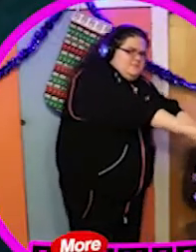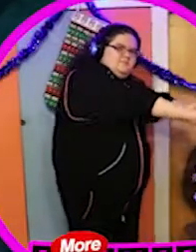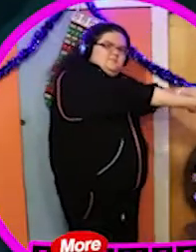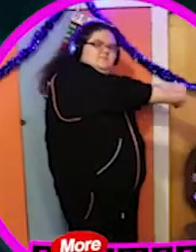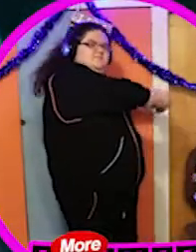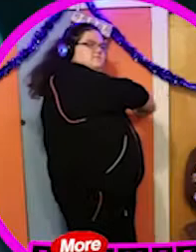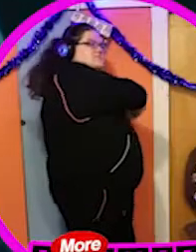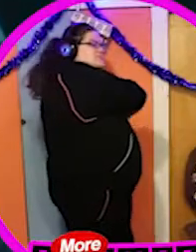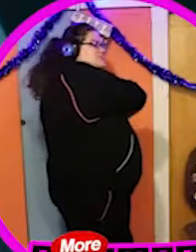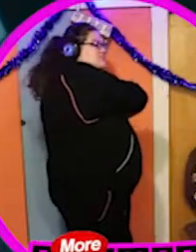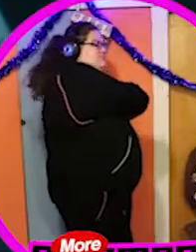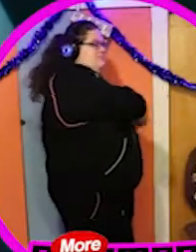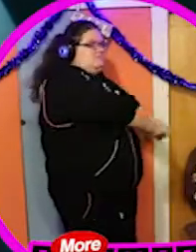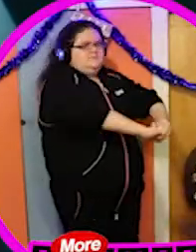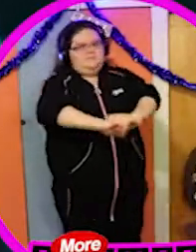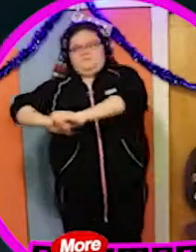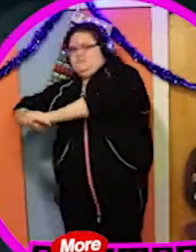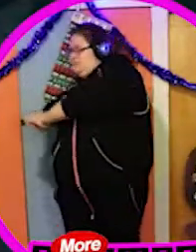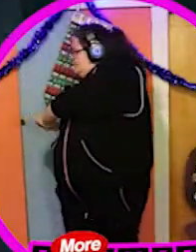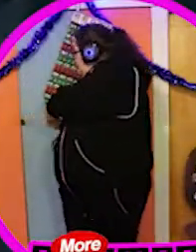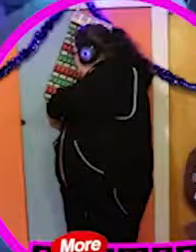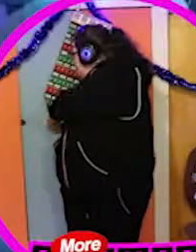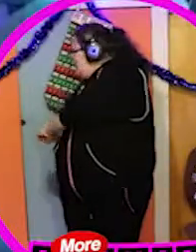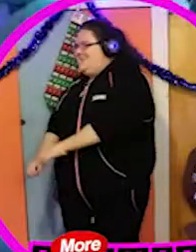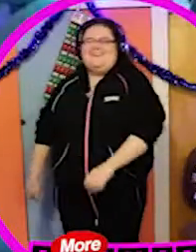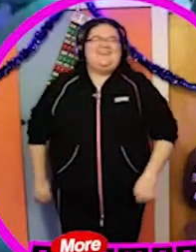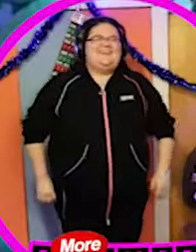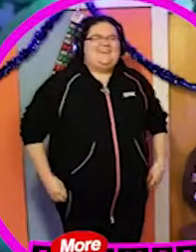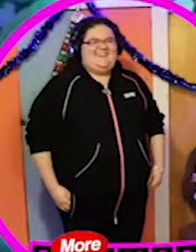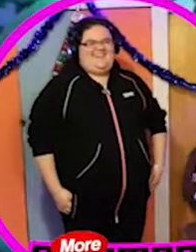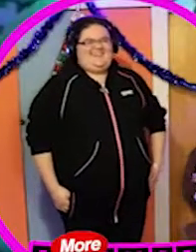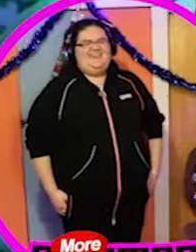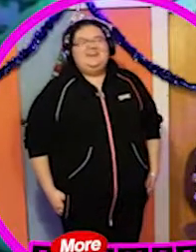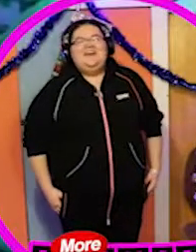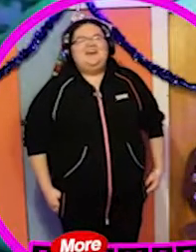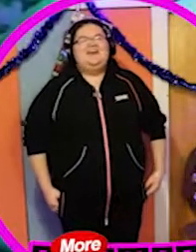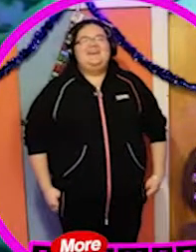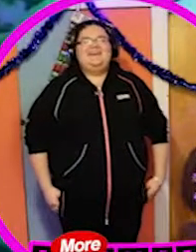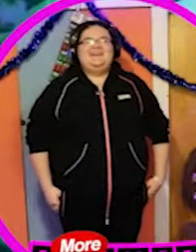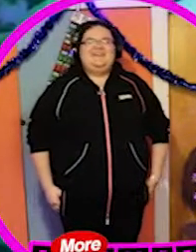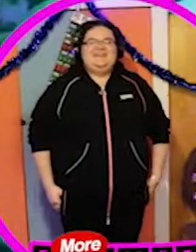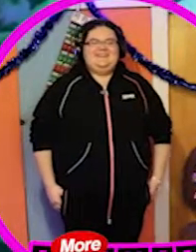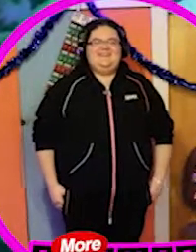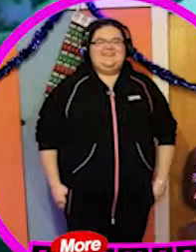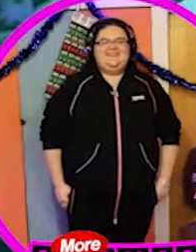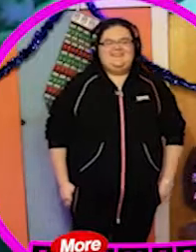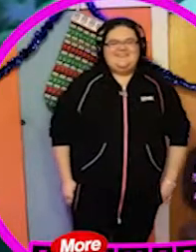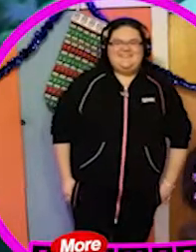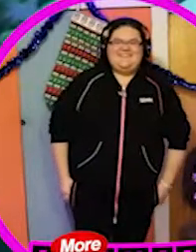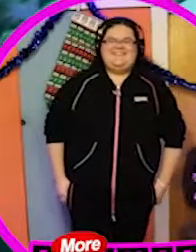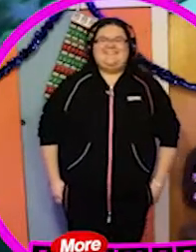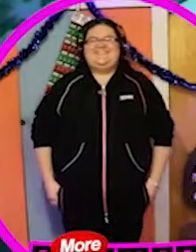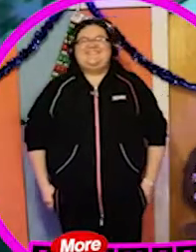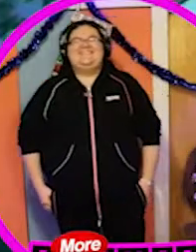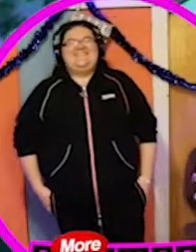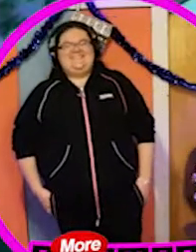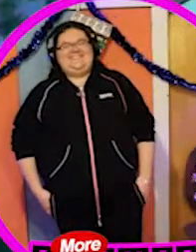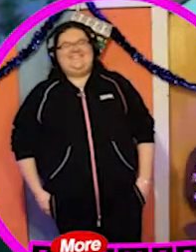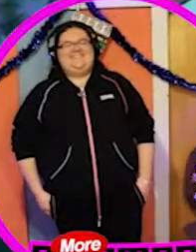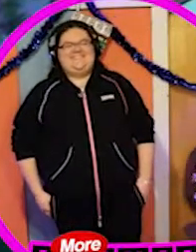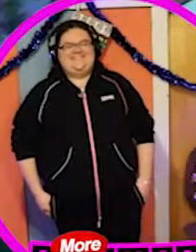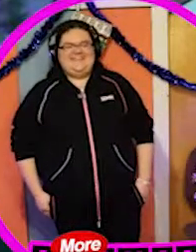Get ignored. Macaron. Thanks for the help, boys. I can't believe that's a real song. That's an absolute tune,